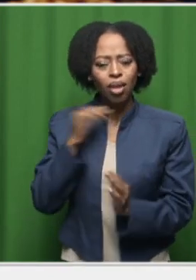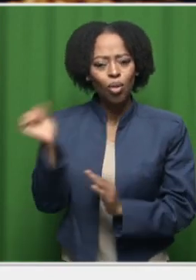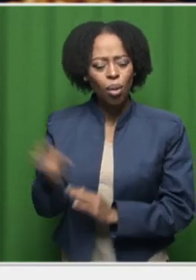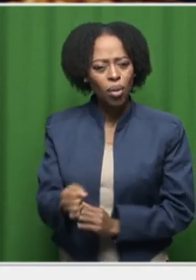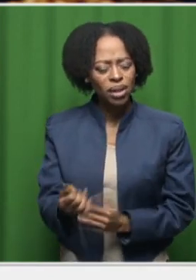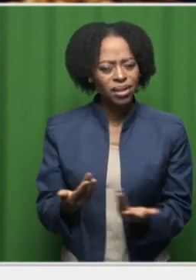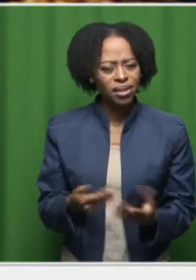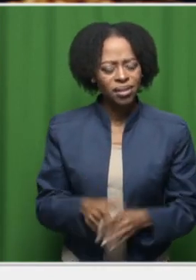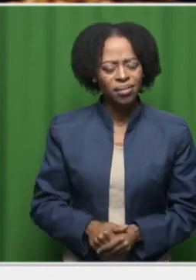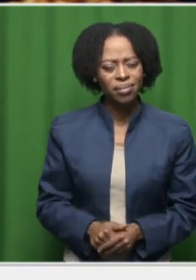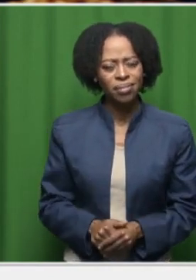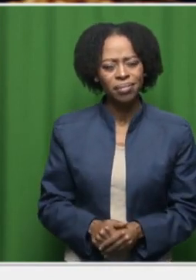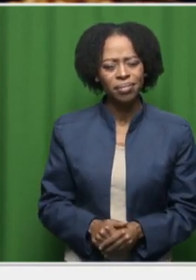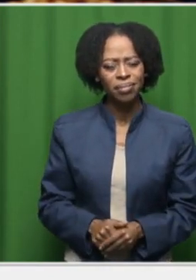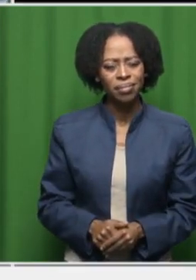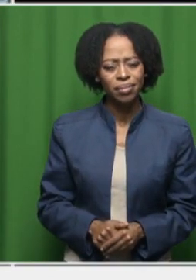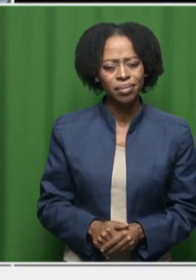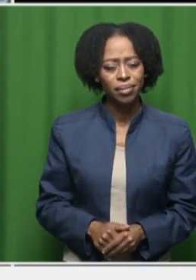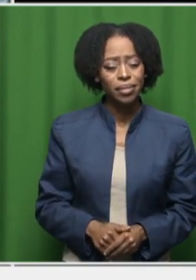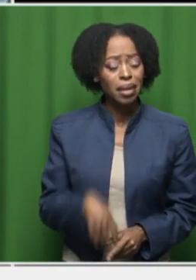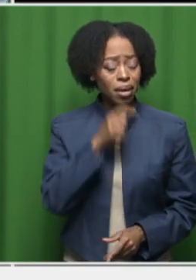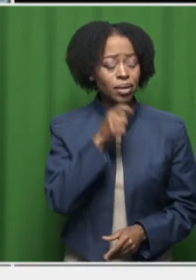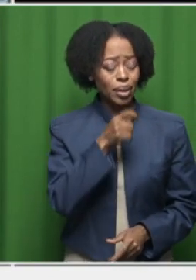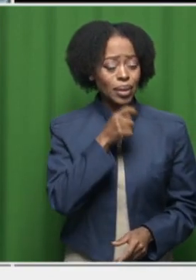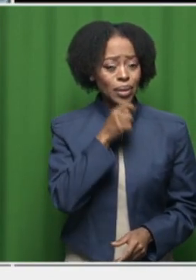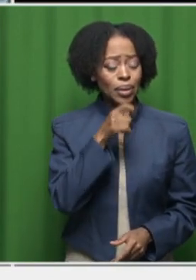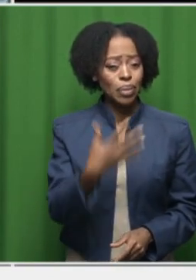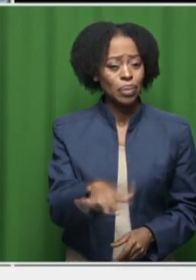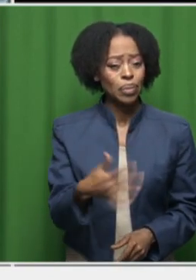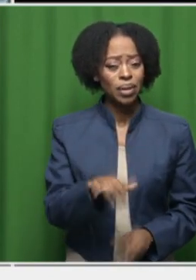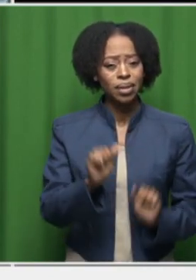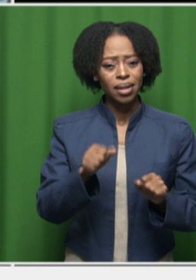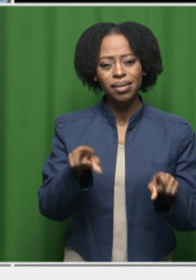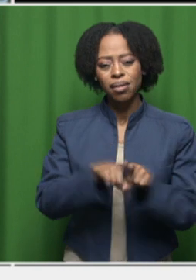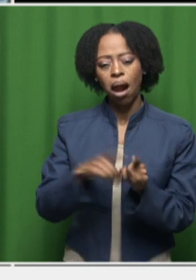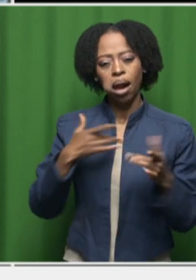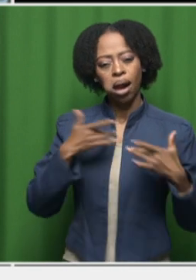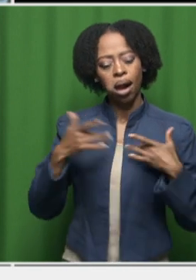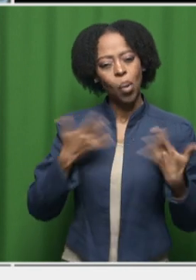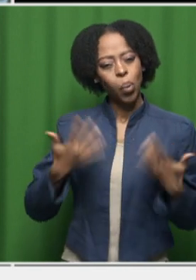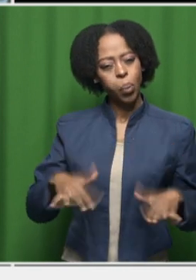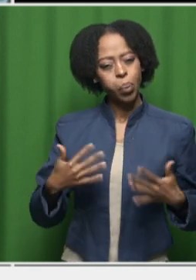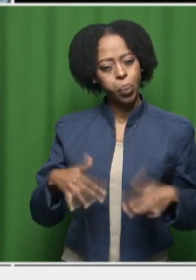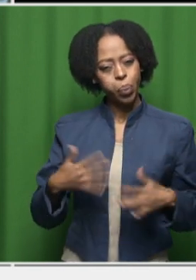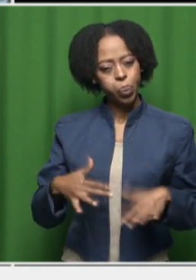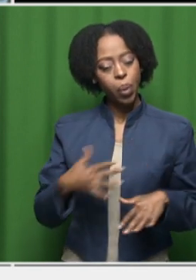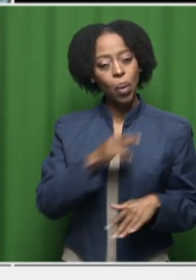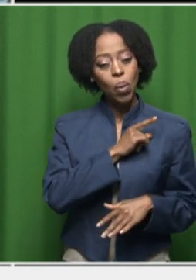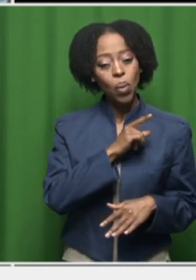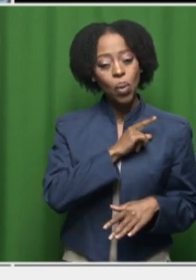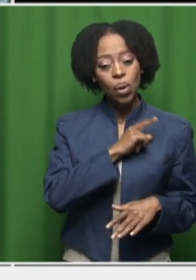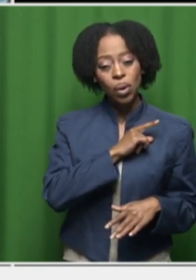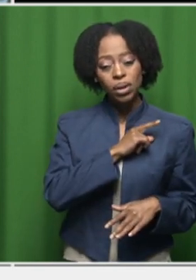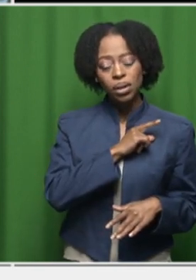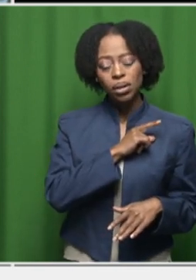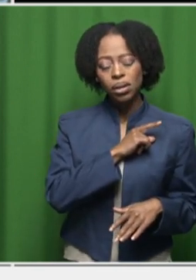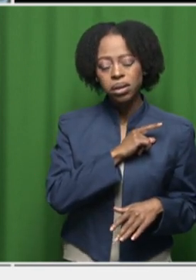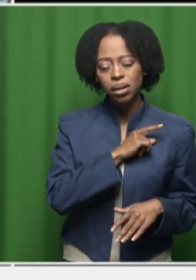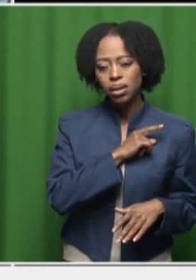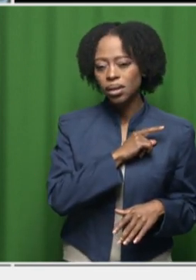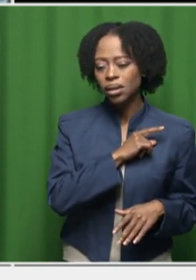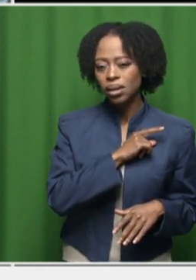appointed? Definitely, and it's very worrying, considering that also we are moving towards,